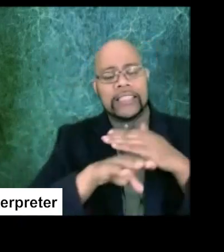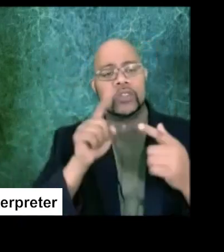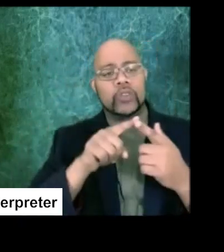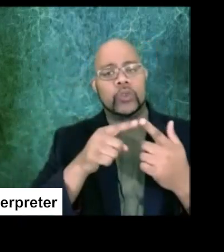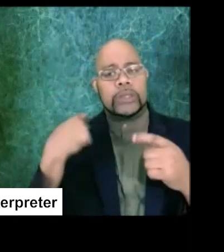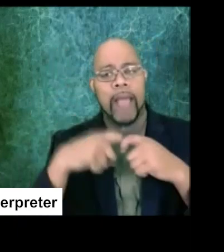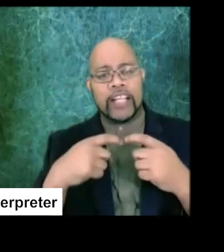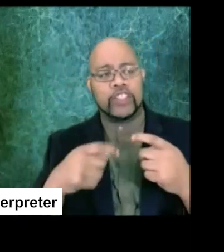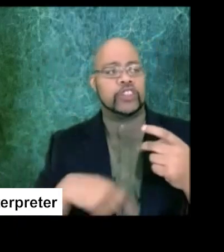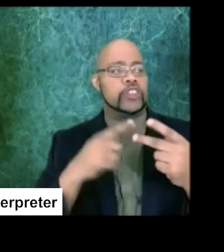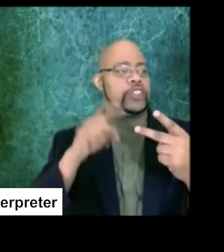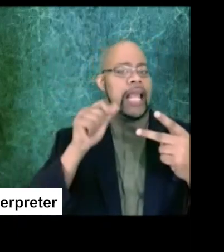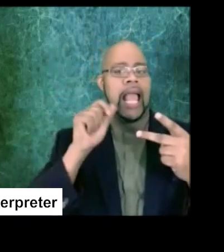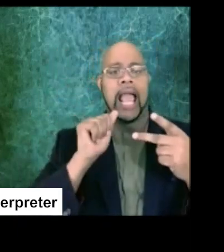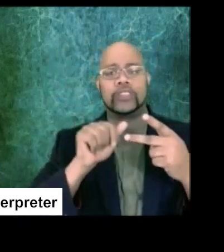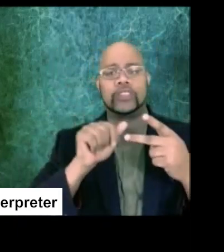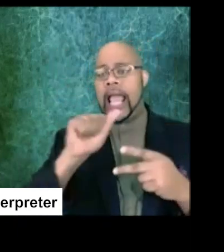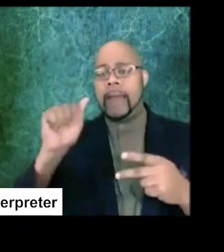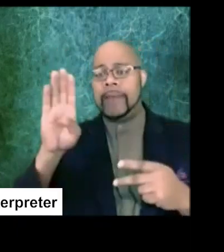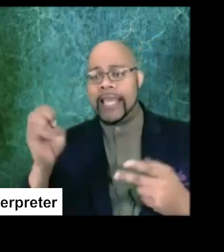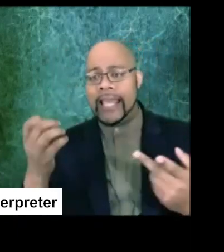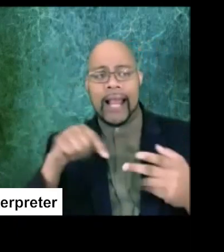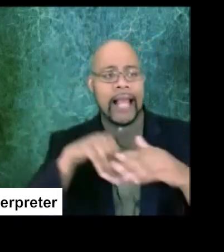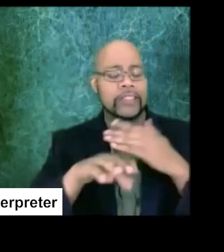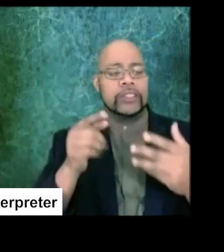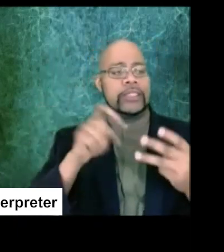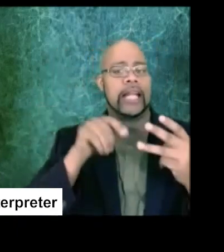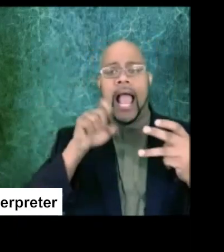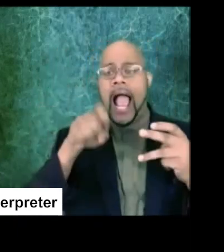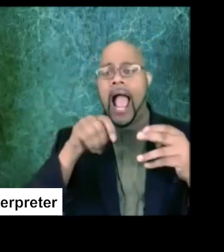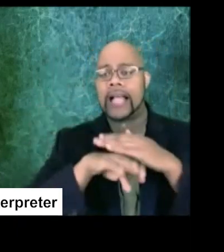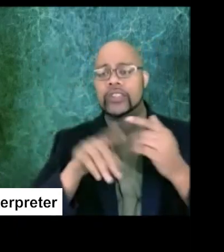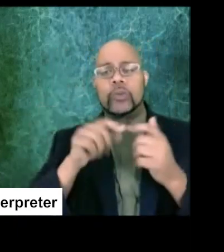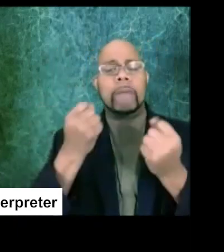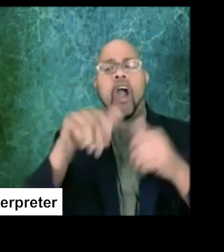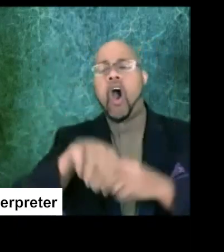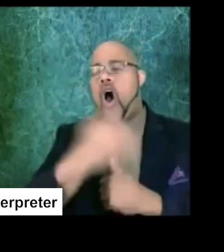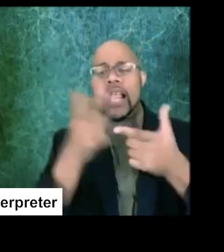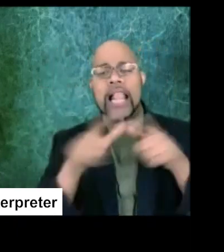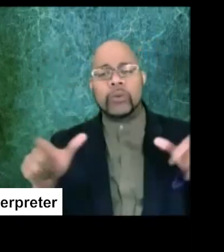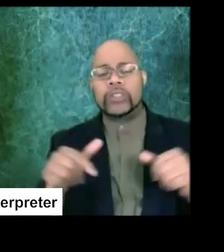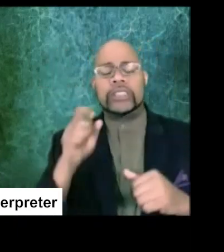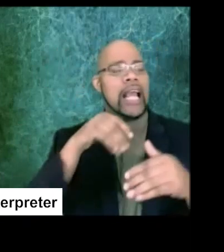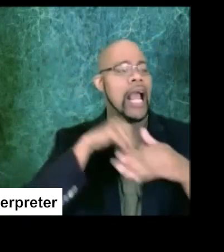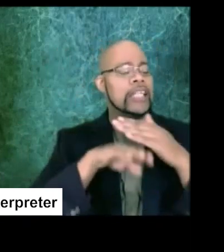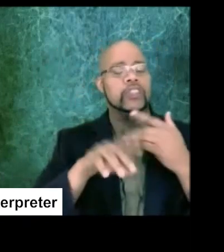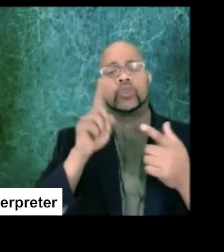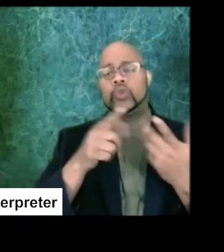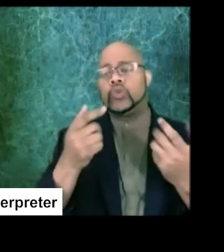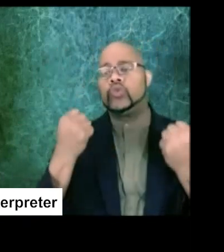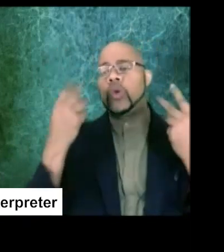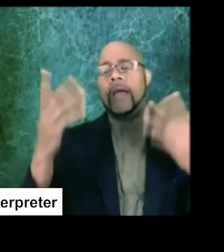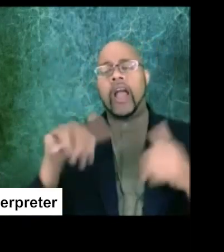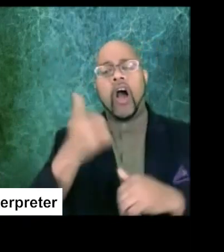Spanish. They need access to AAVE. They need access to so many other languages. They need access to so many